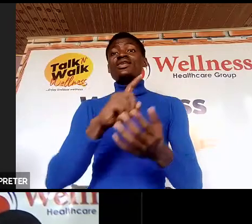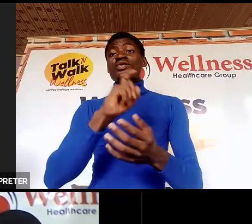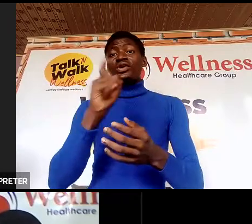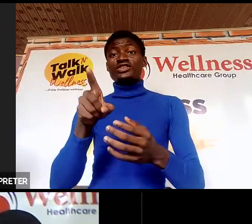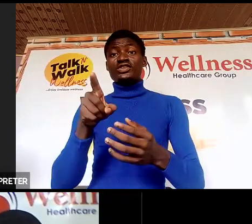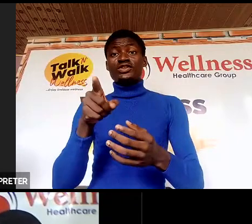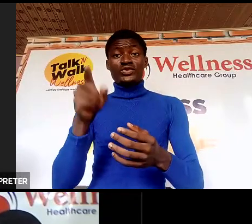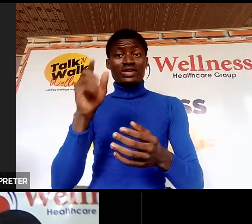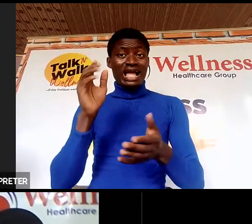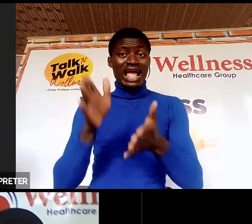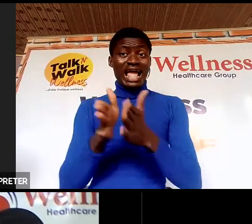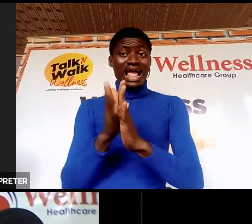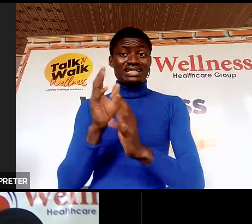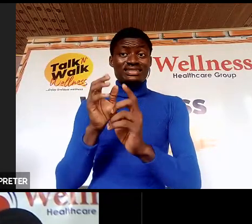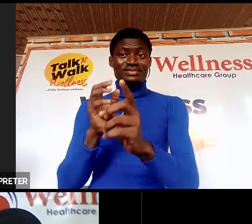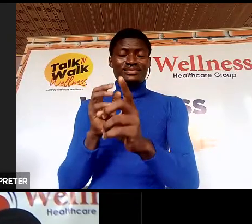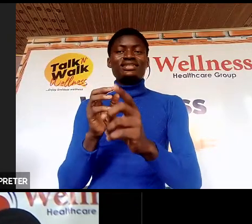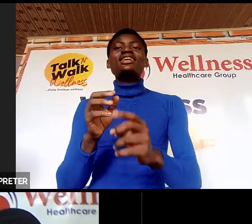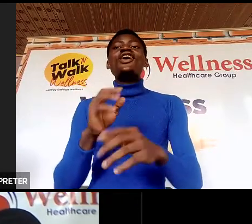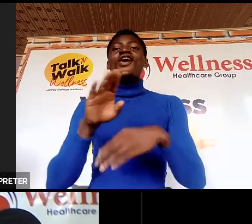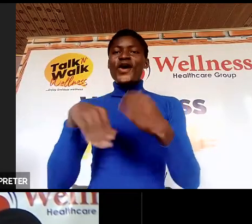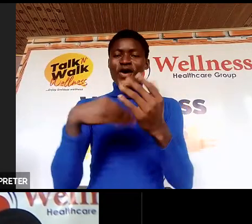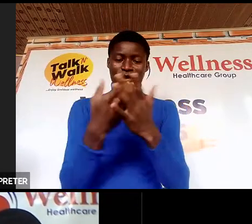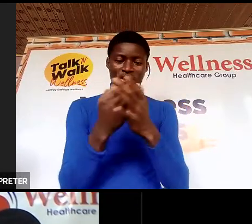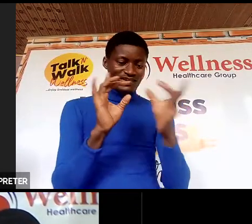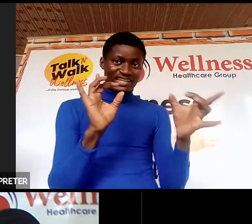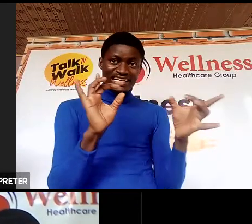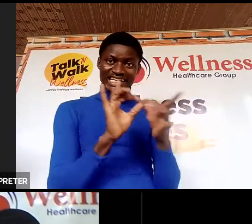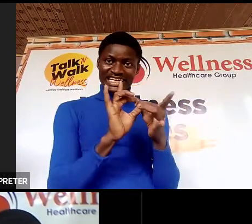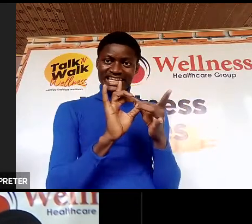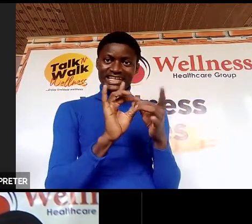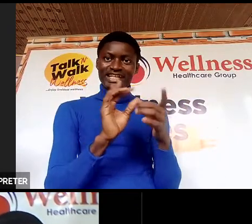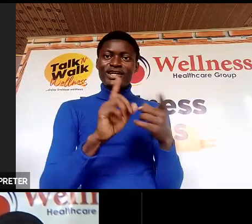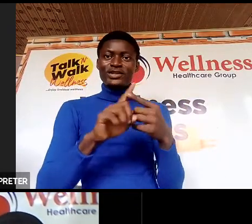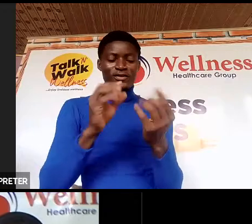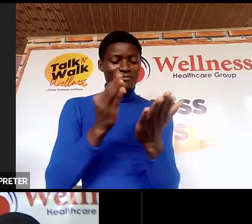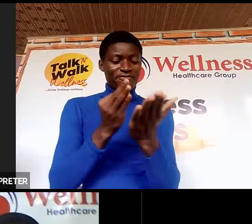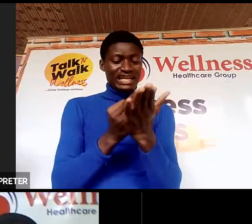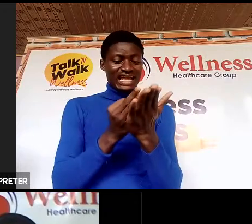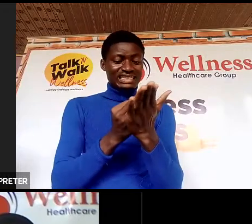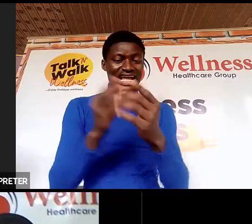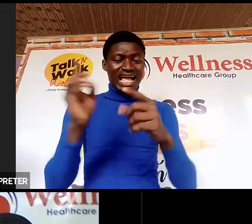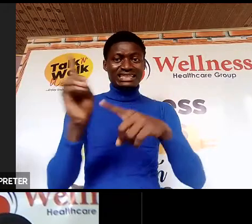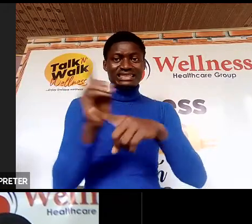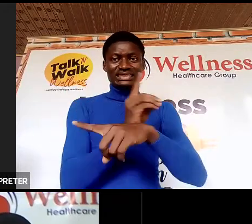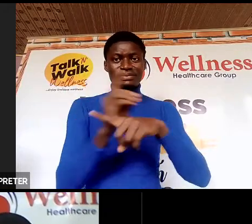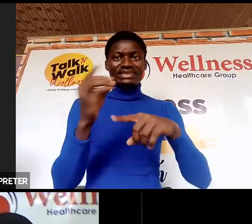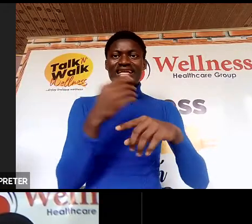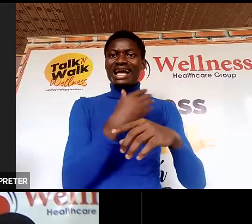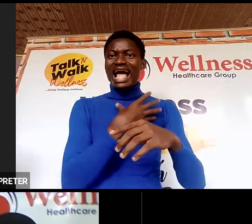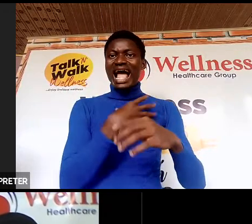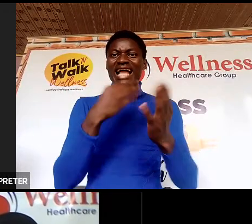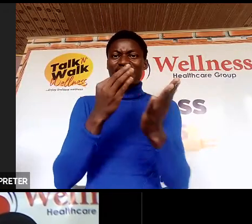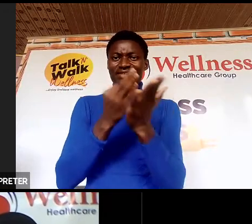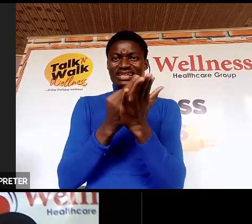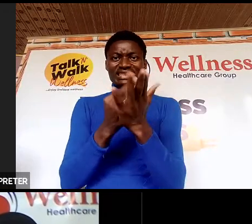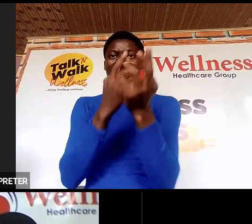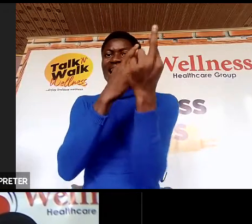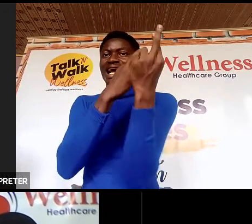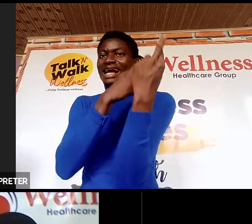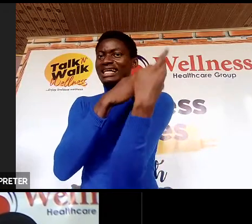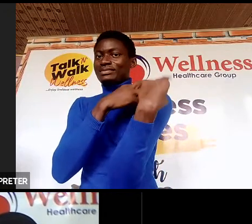and financial responsibility. But before I go into that, one thing about money, and which I think we've already mentioned,